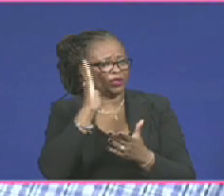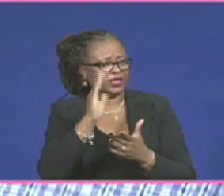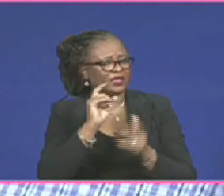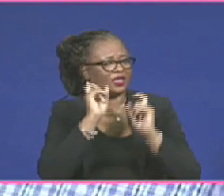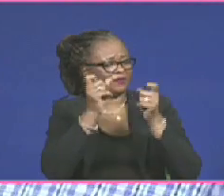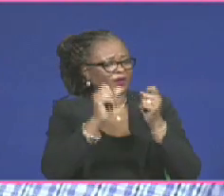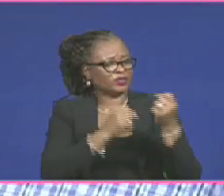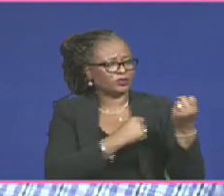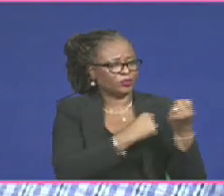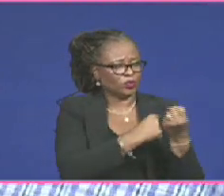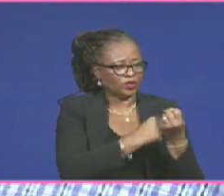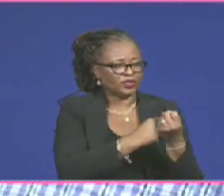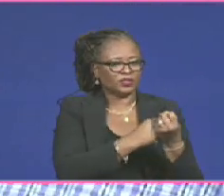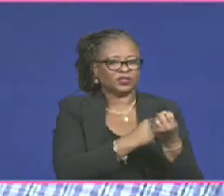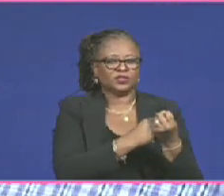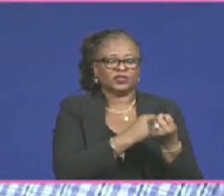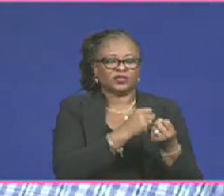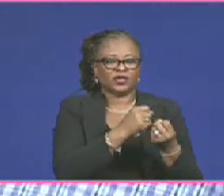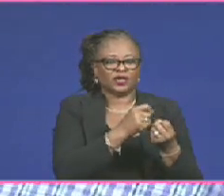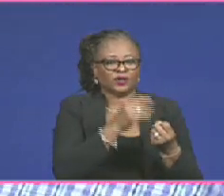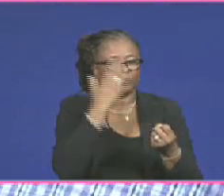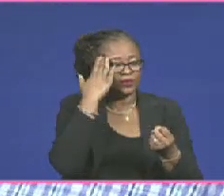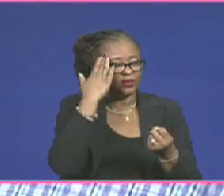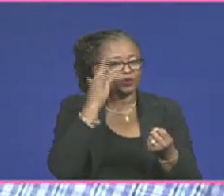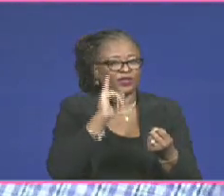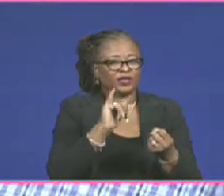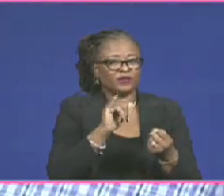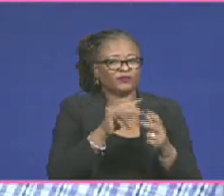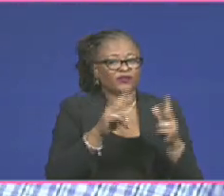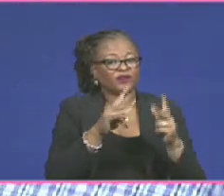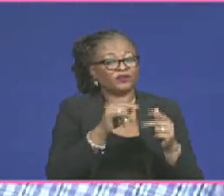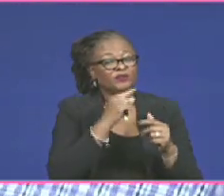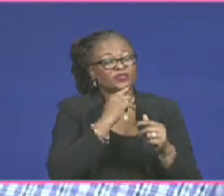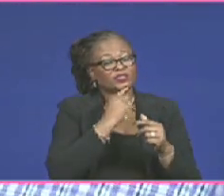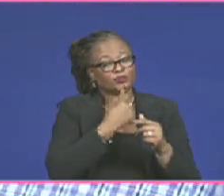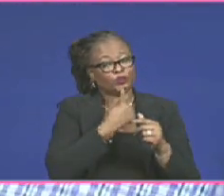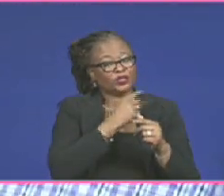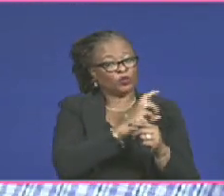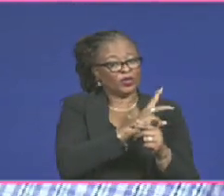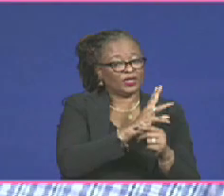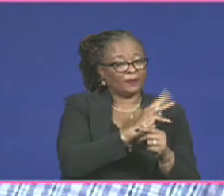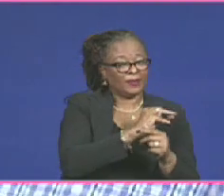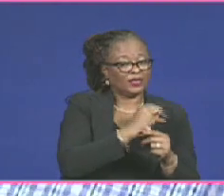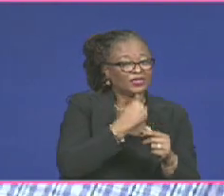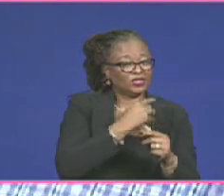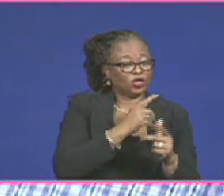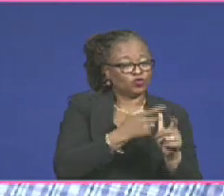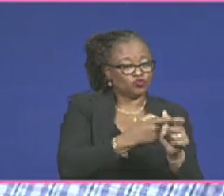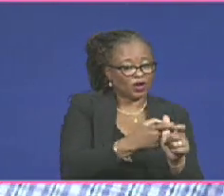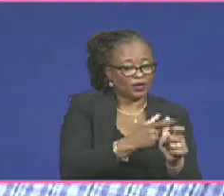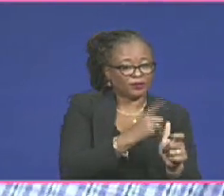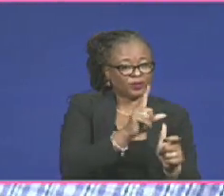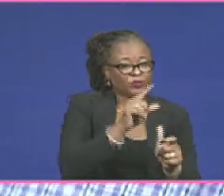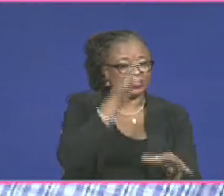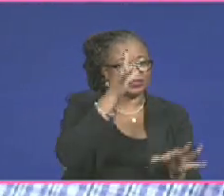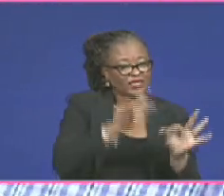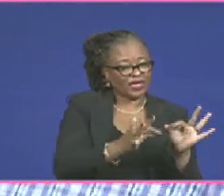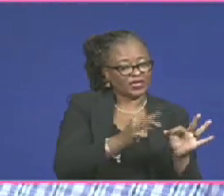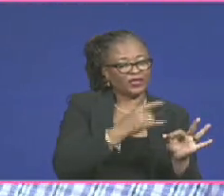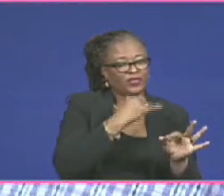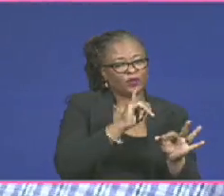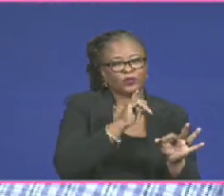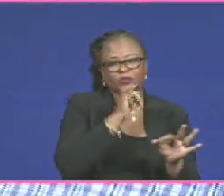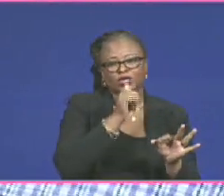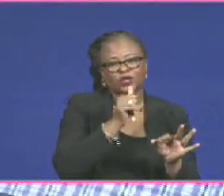their support. As a matter of fact, they were very disappointed that Wellington Miller could not run, but we decided as a committee that we was